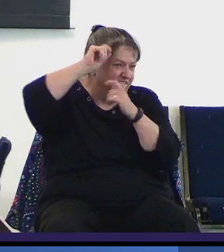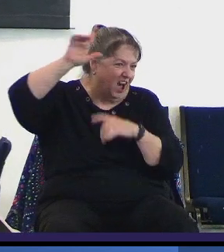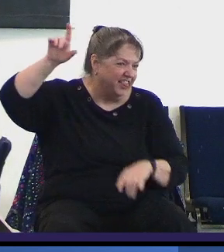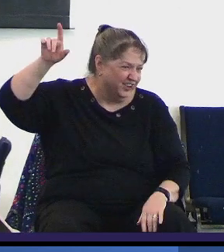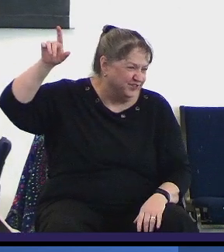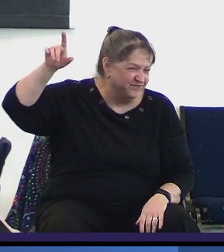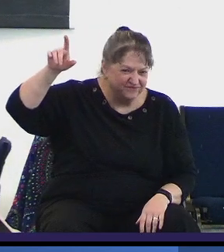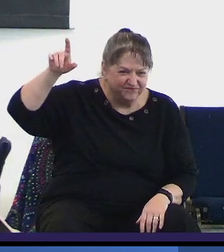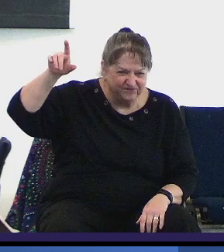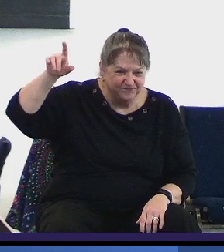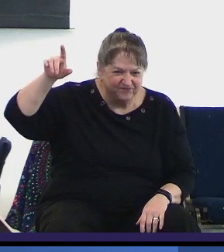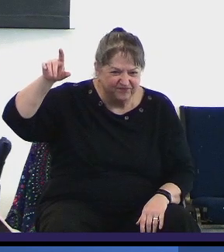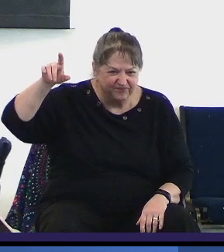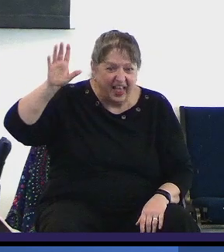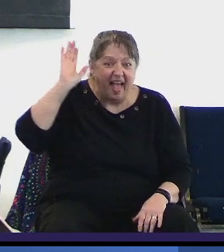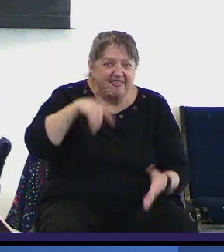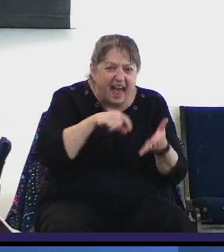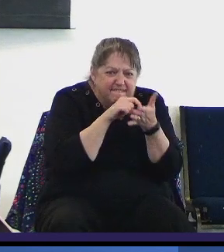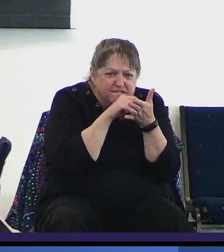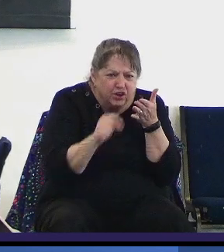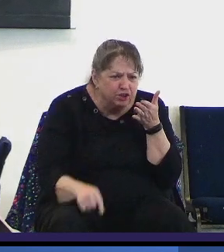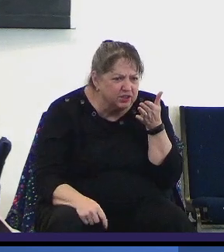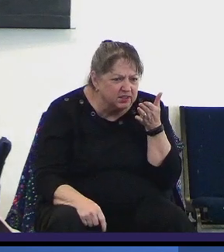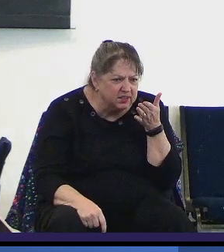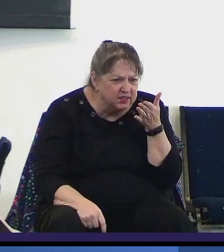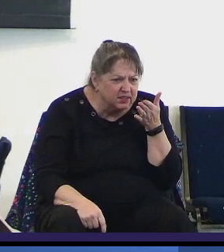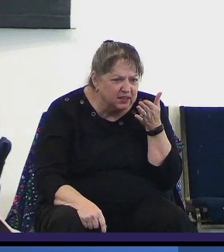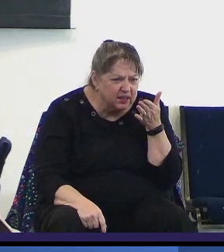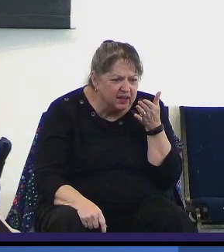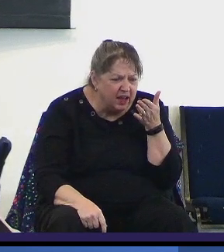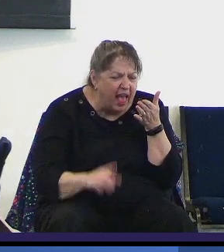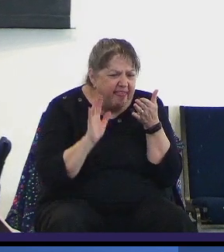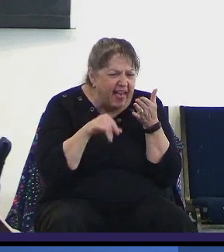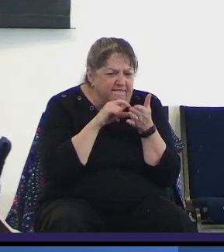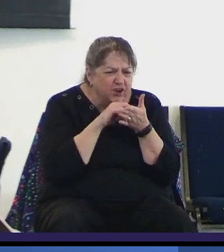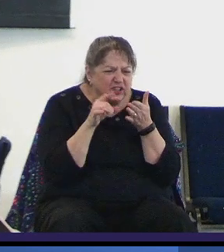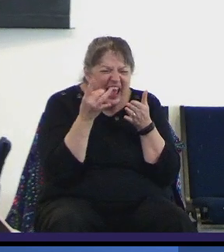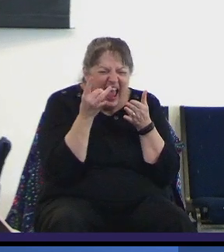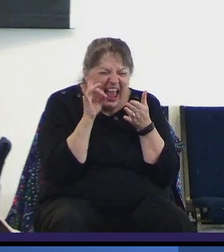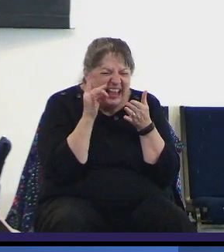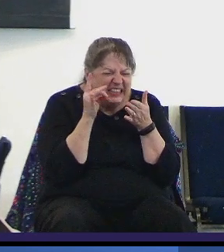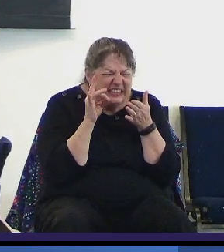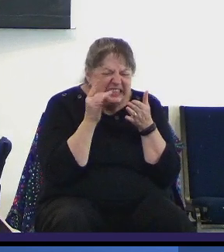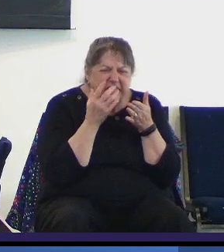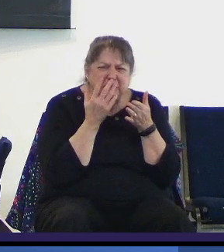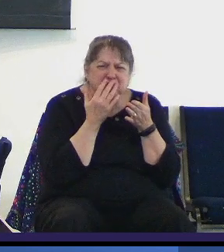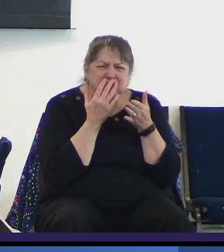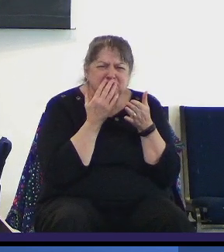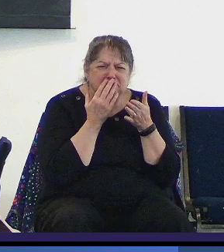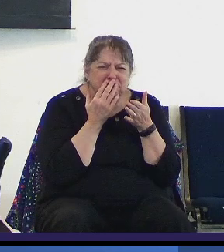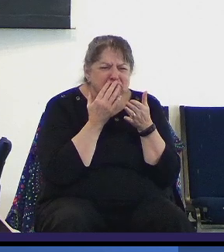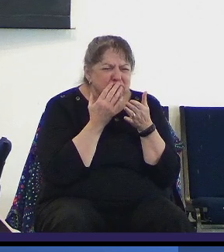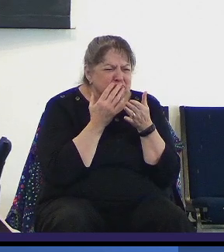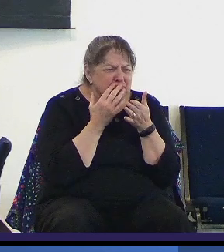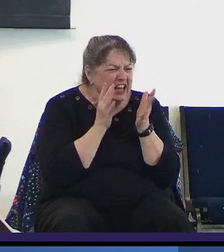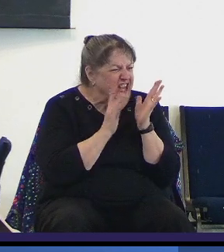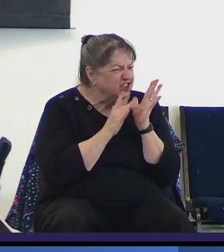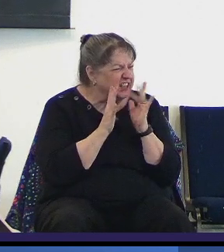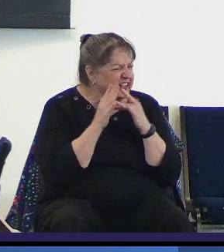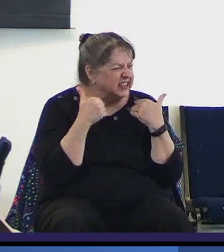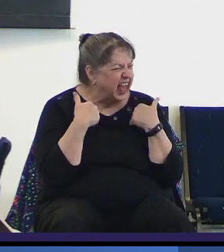From that verse alone, verse 18, that is not on the screen, how much authority does Jesus